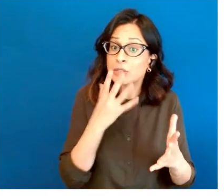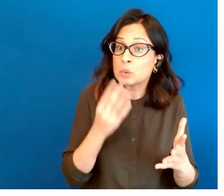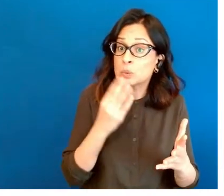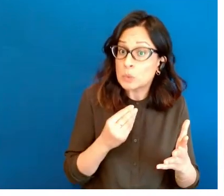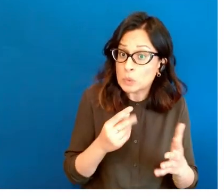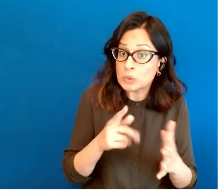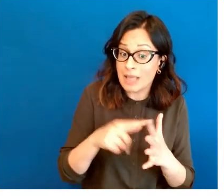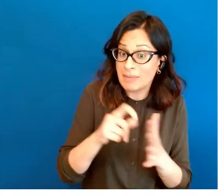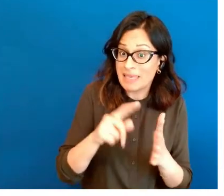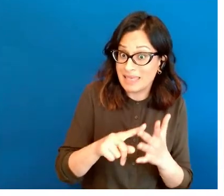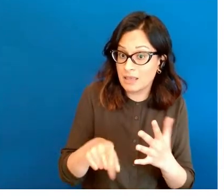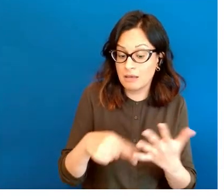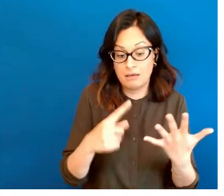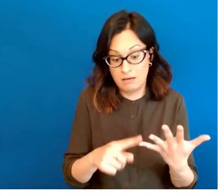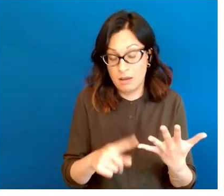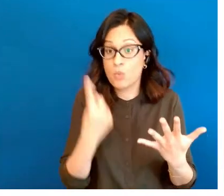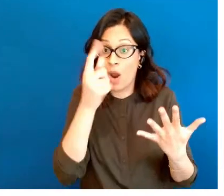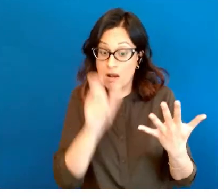one patient was